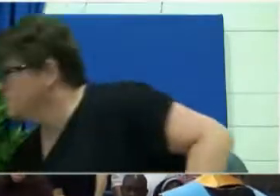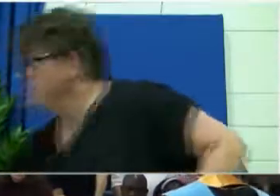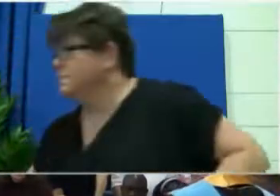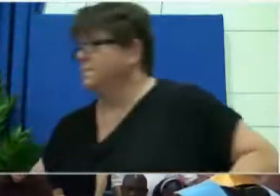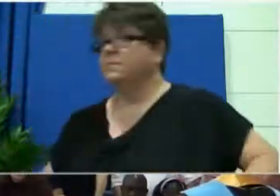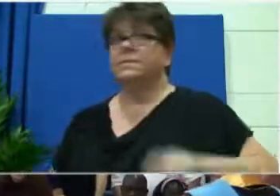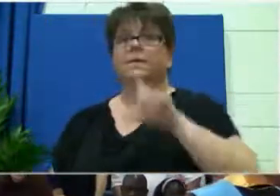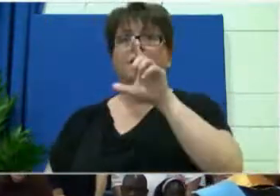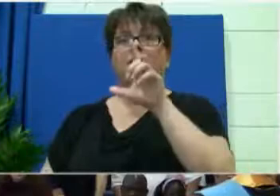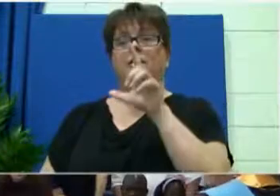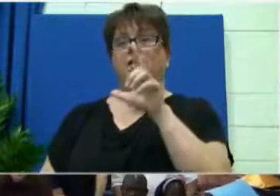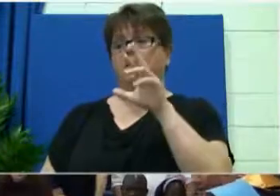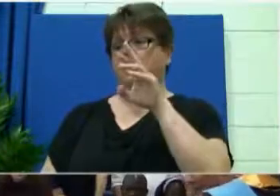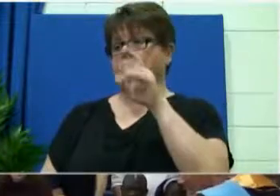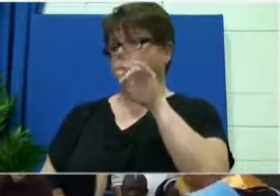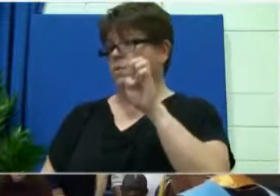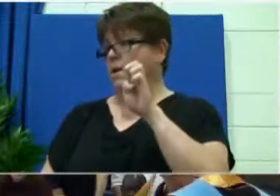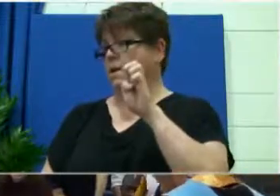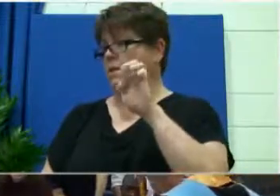Lorraine Albert.